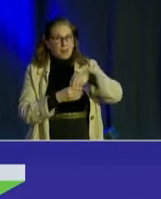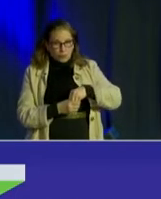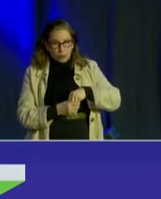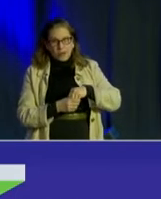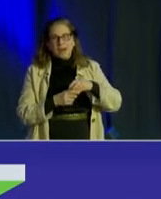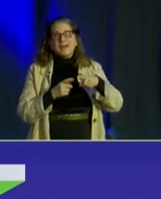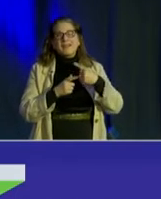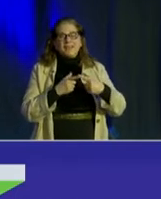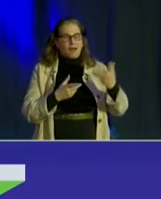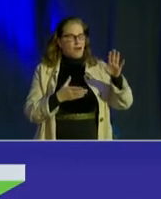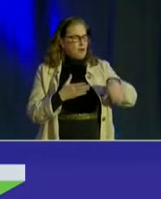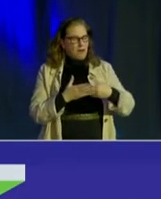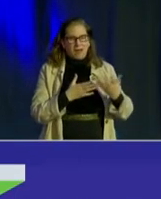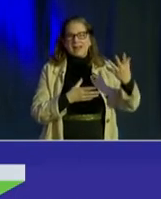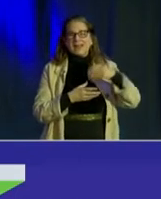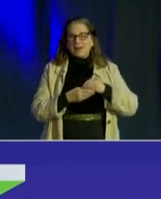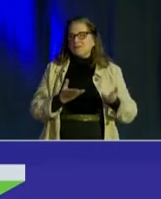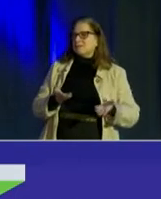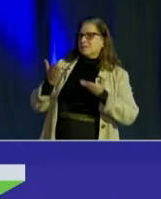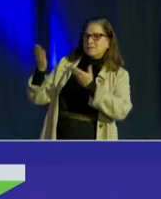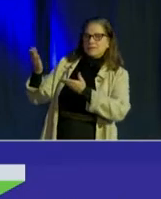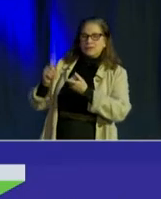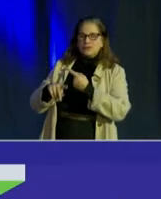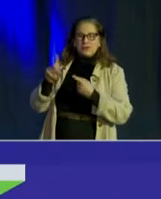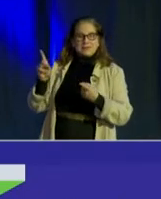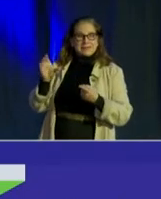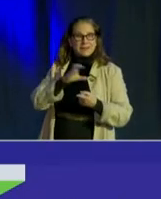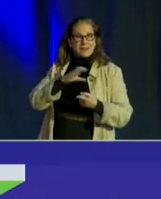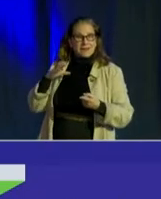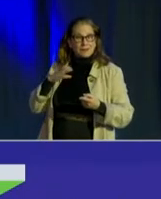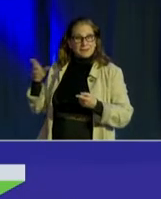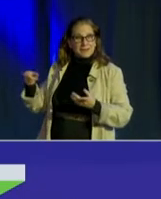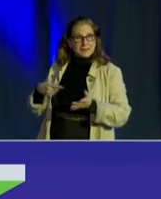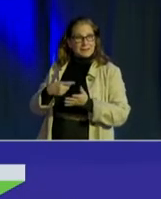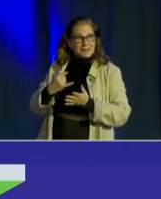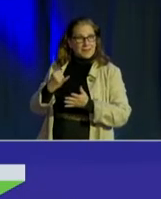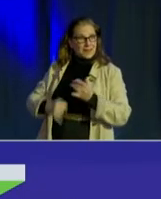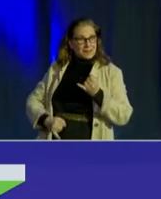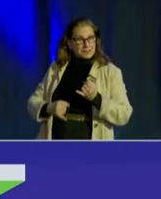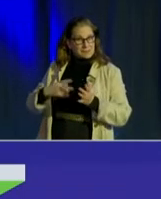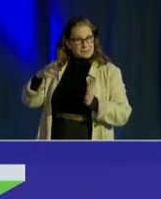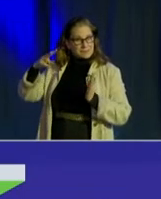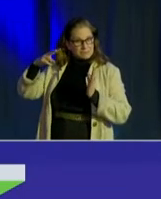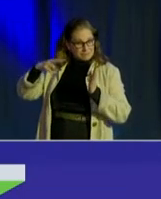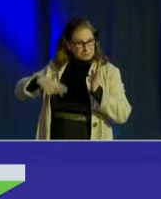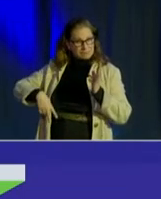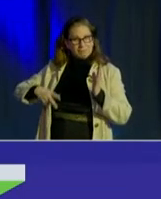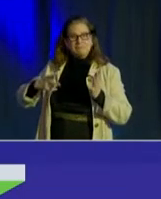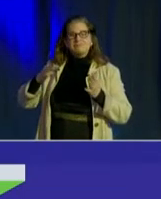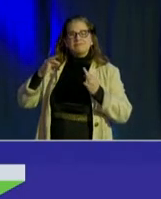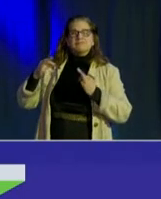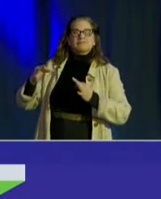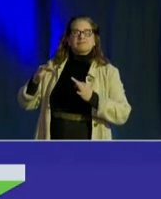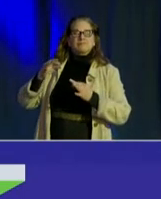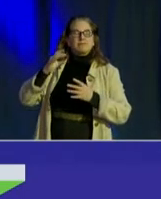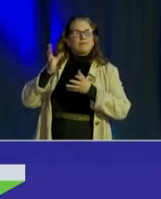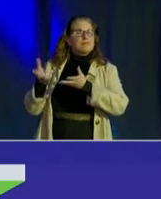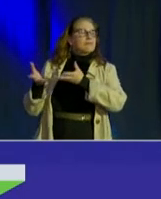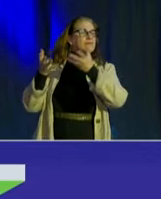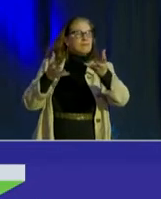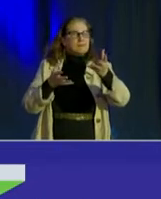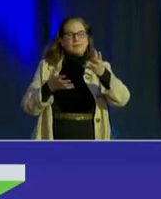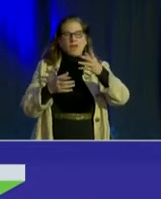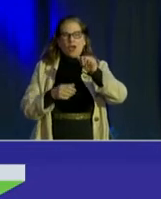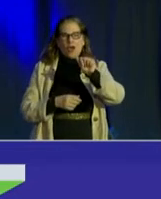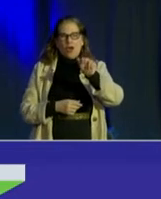we close with our audit, our certified annual financial report, that tells us how well we did at spending our dollars every